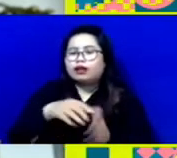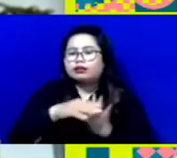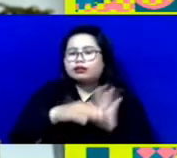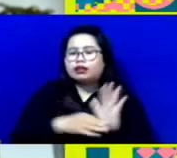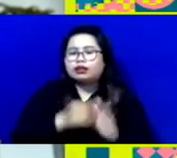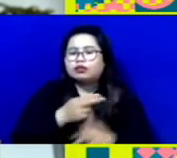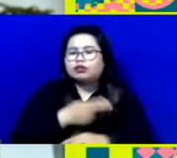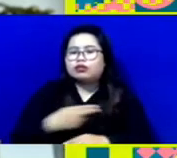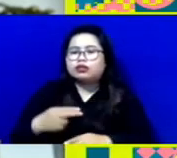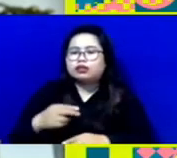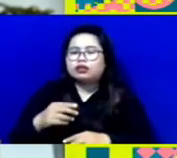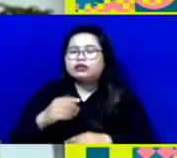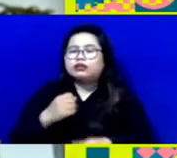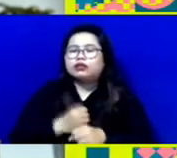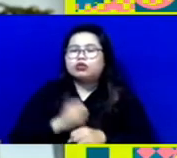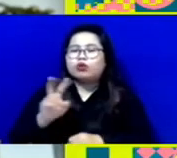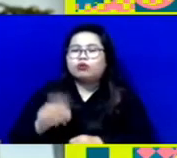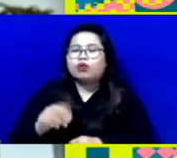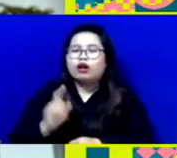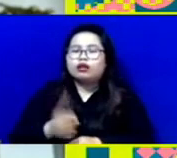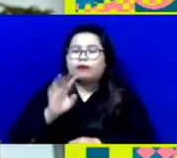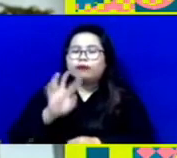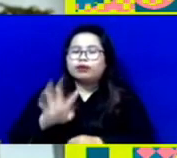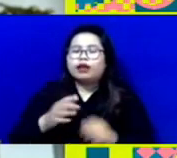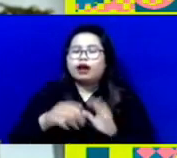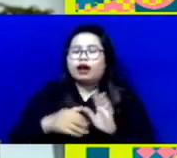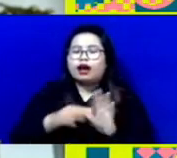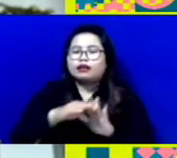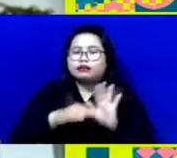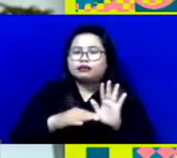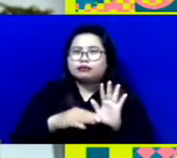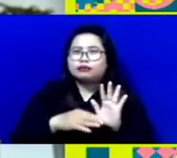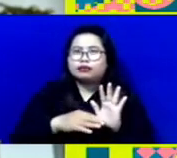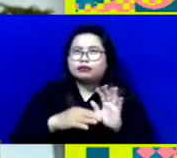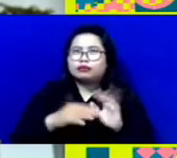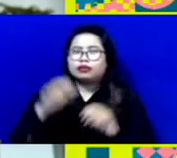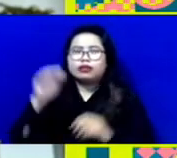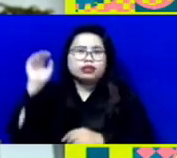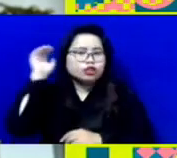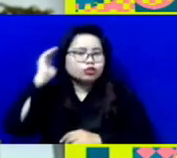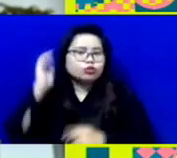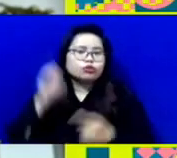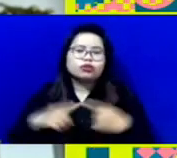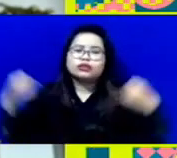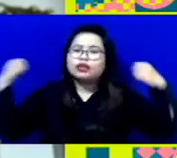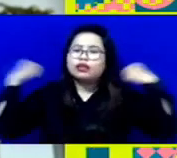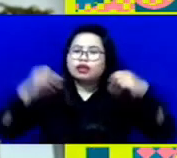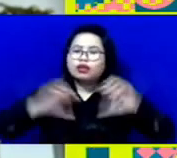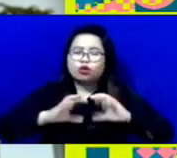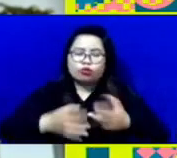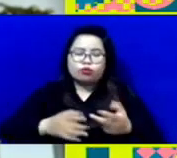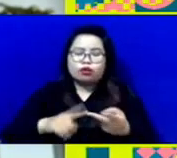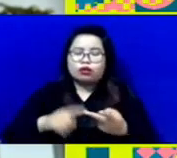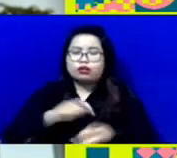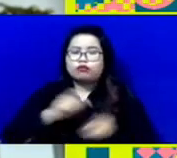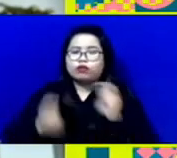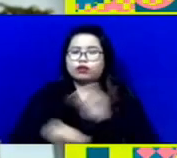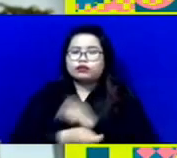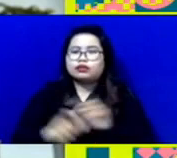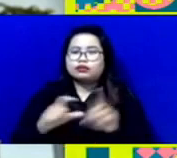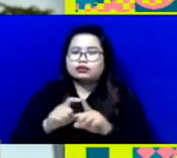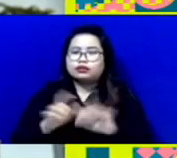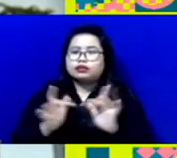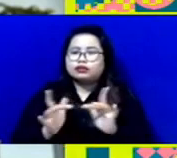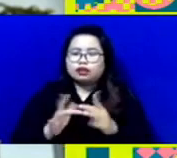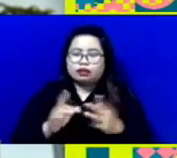first, global health architectures, second, digital transformation, and third, sustainable energy